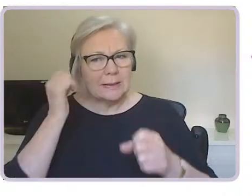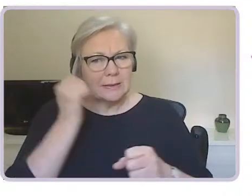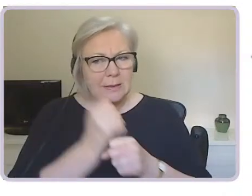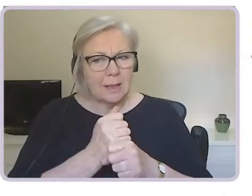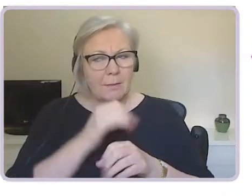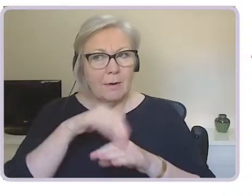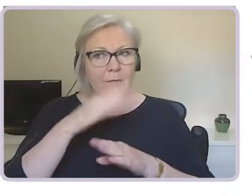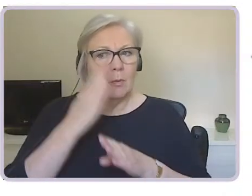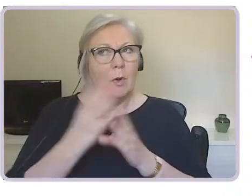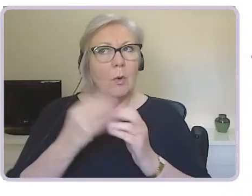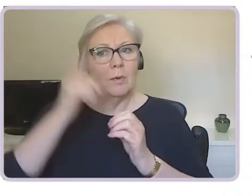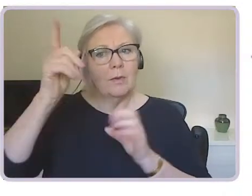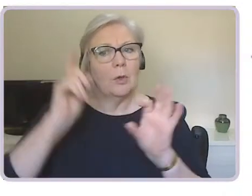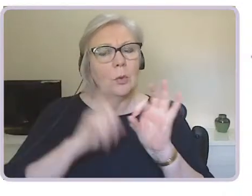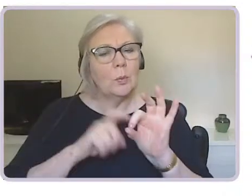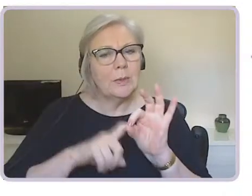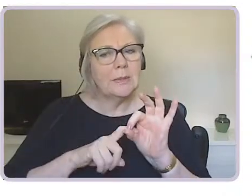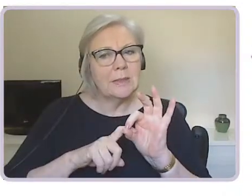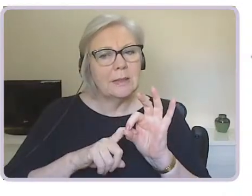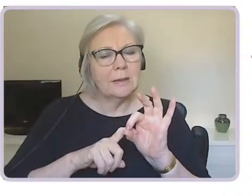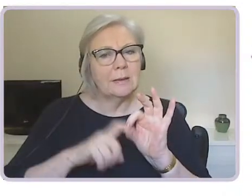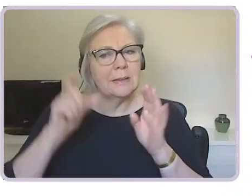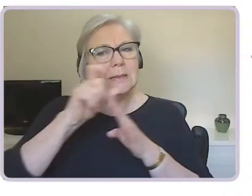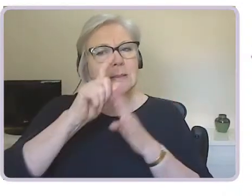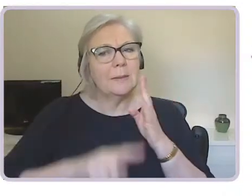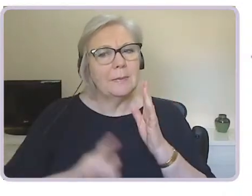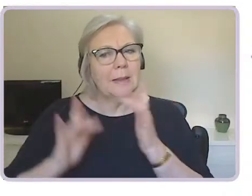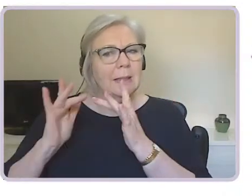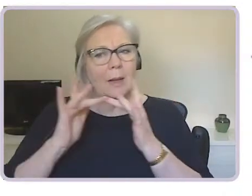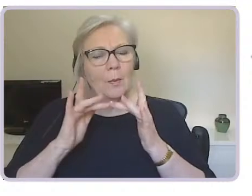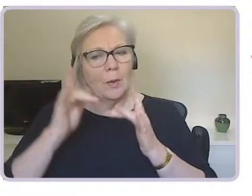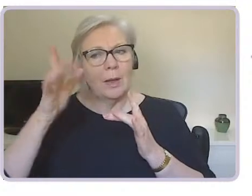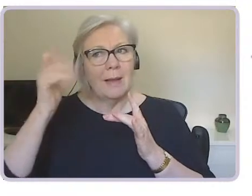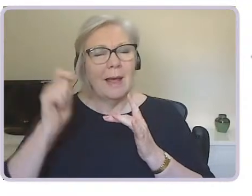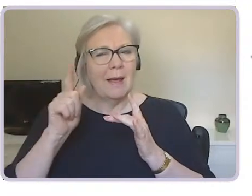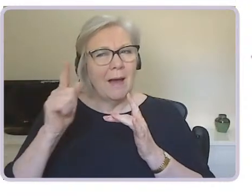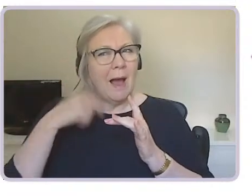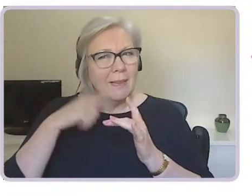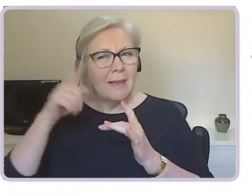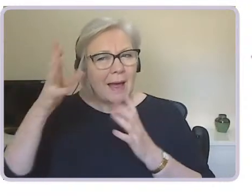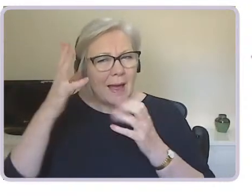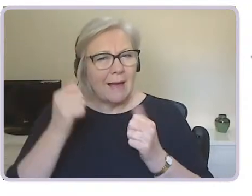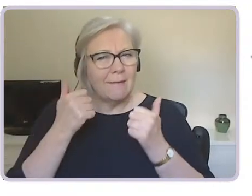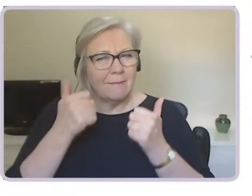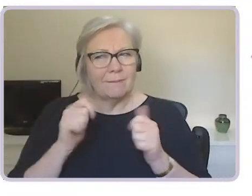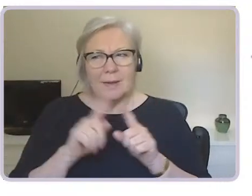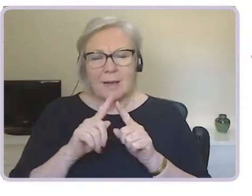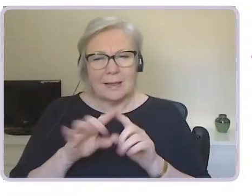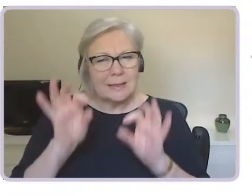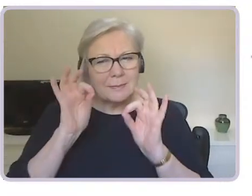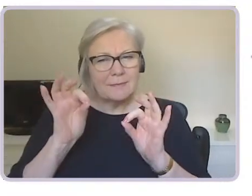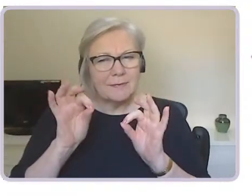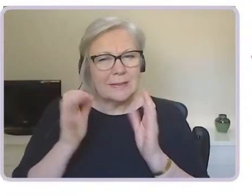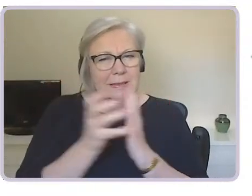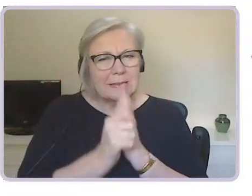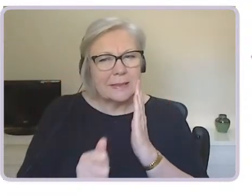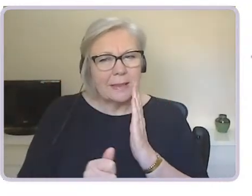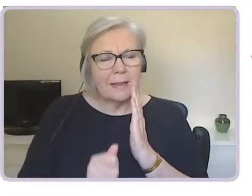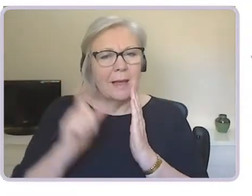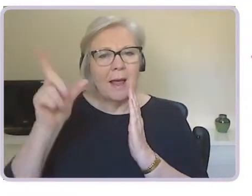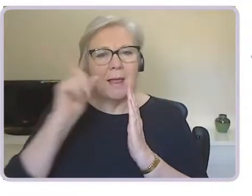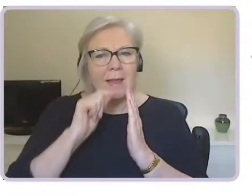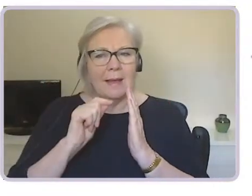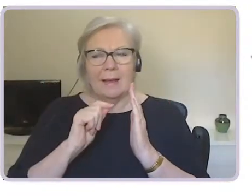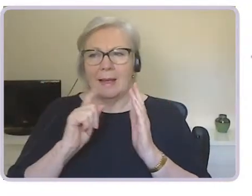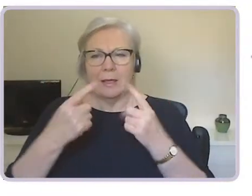Disability Network is because they've got a particular skill, I think. They've got a skill at amplifying strategies, issues, and